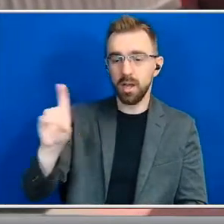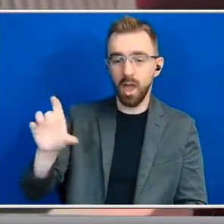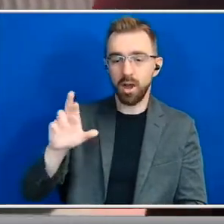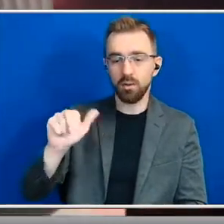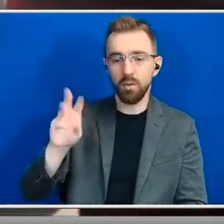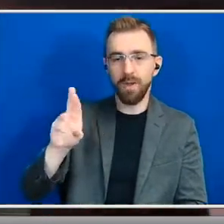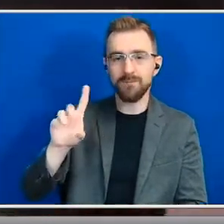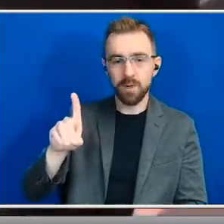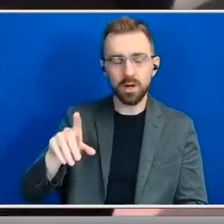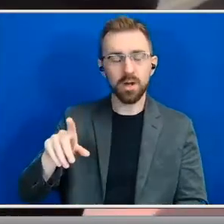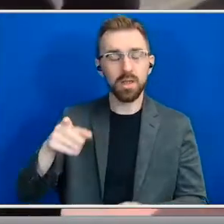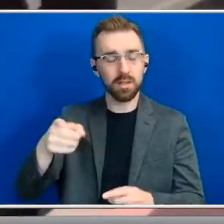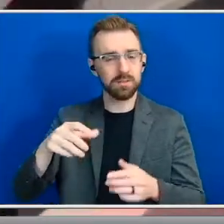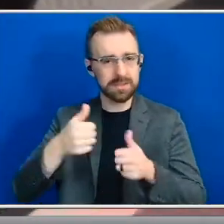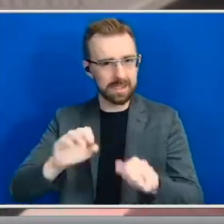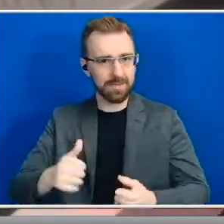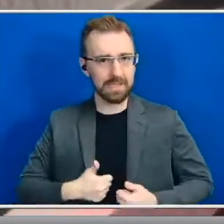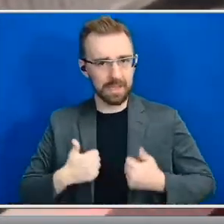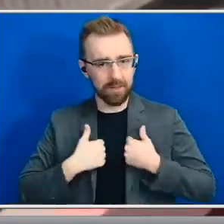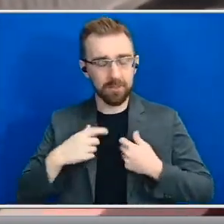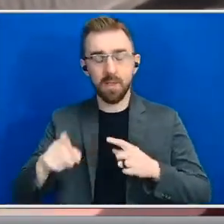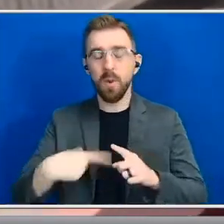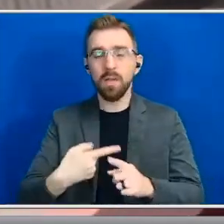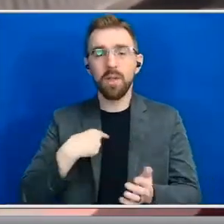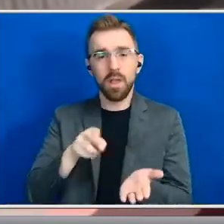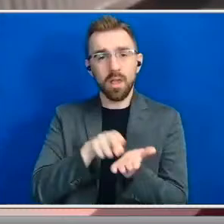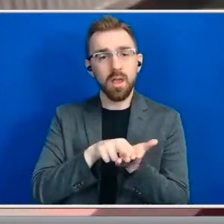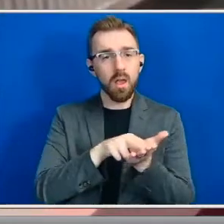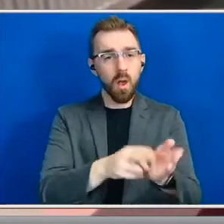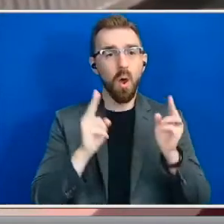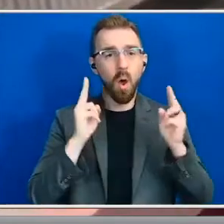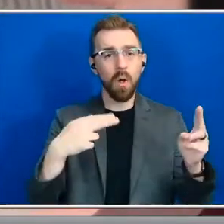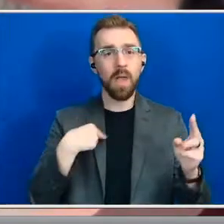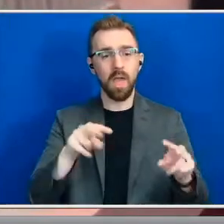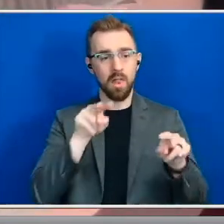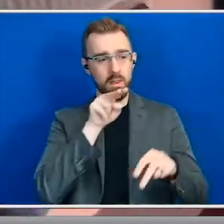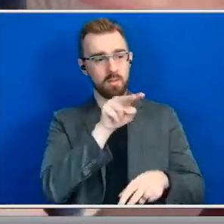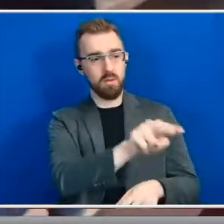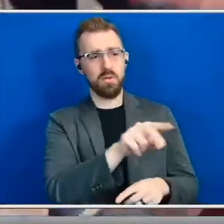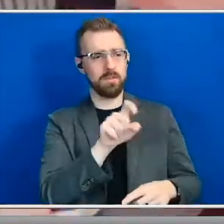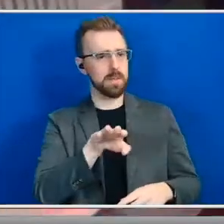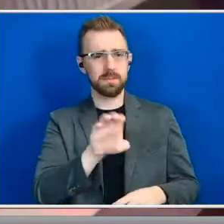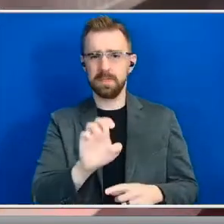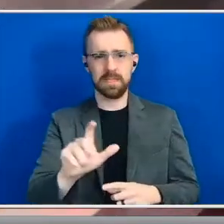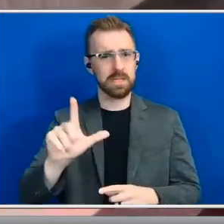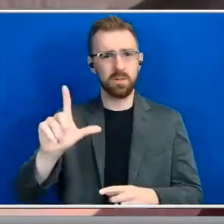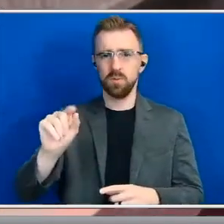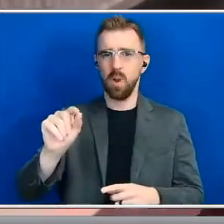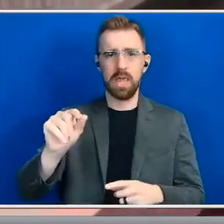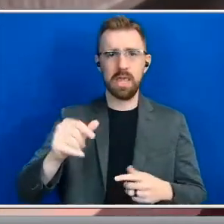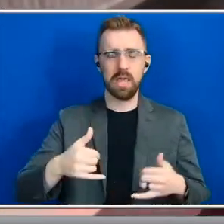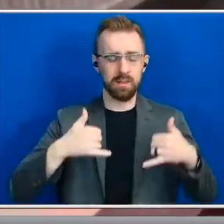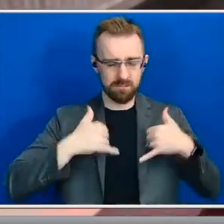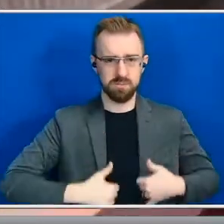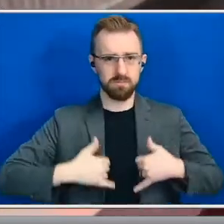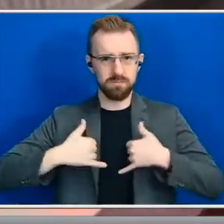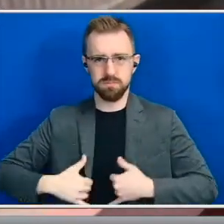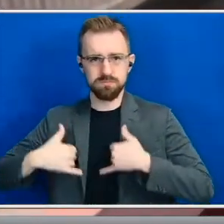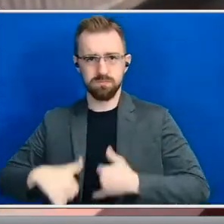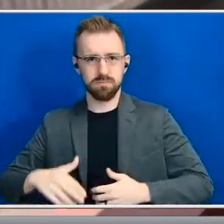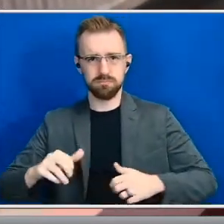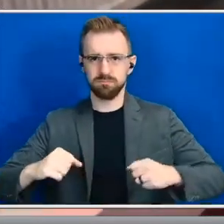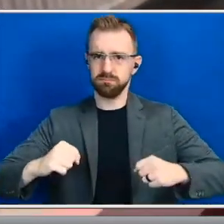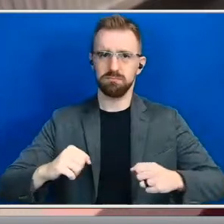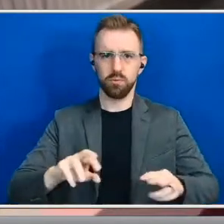they were rolling me down the hallway, and I looked ahead, and there must have been 20 gowned medical personnel